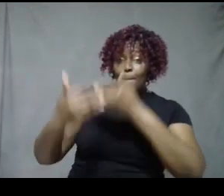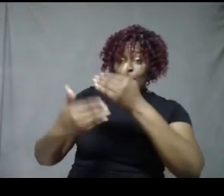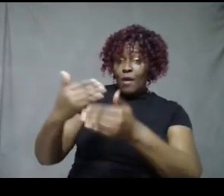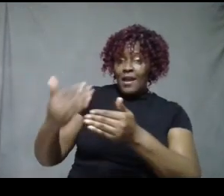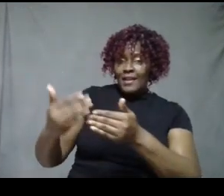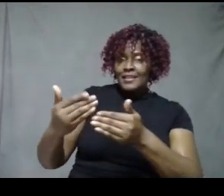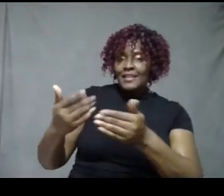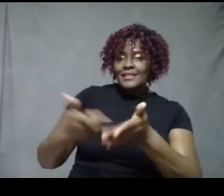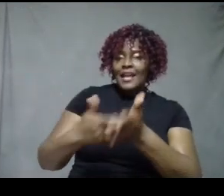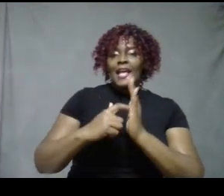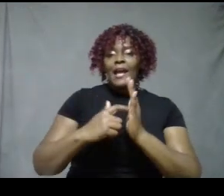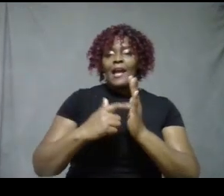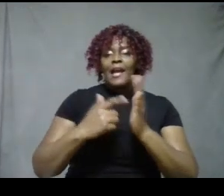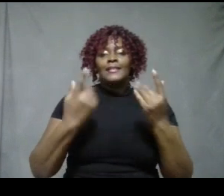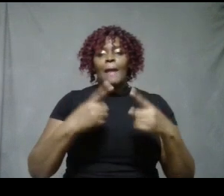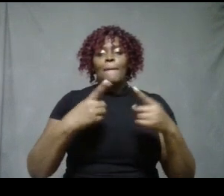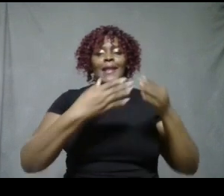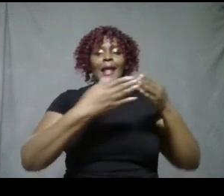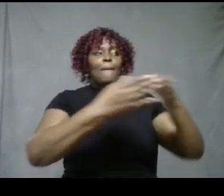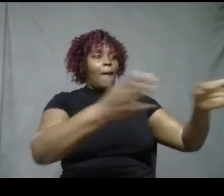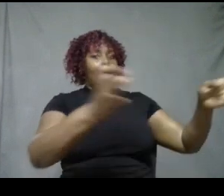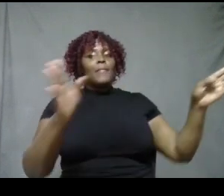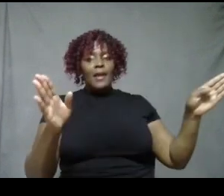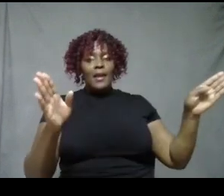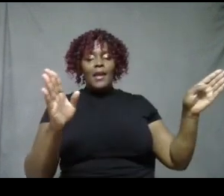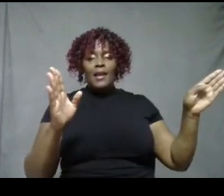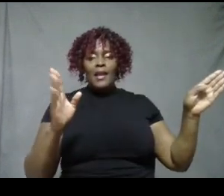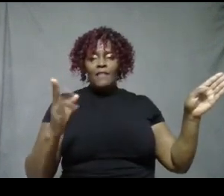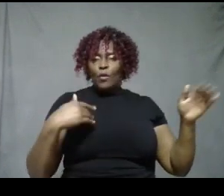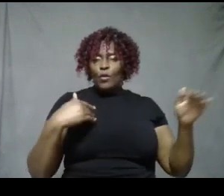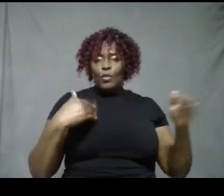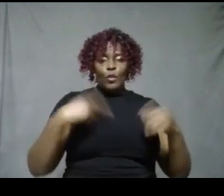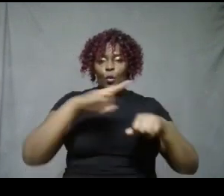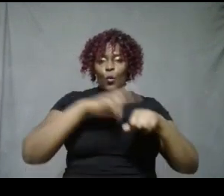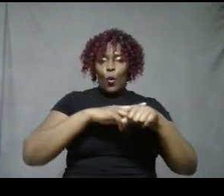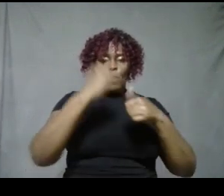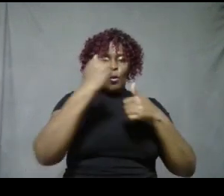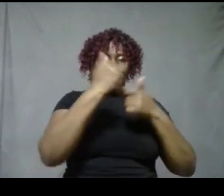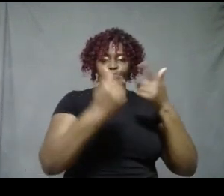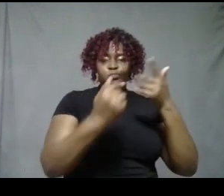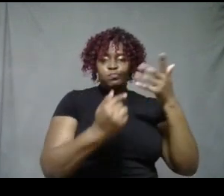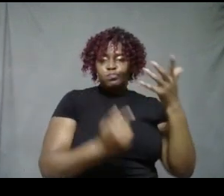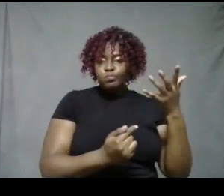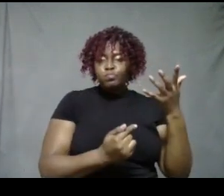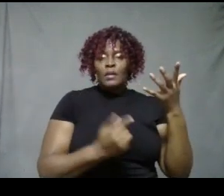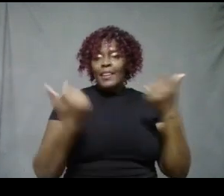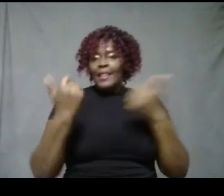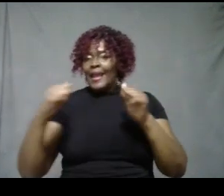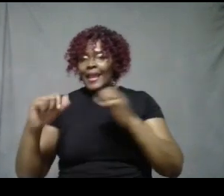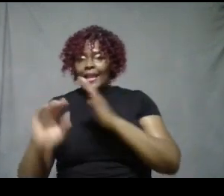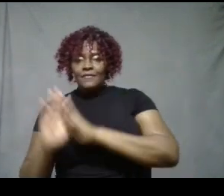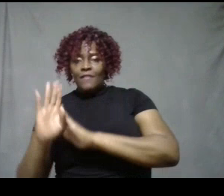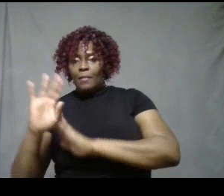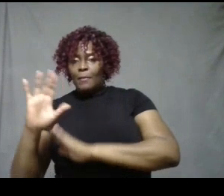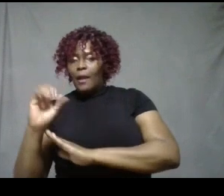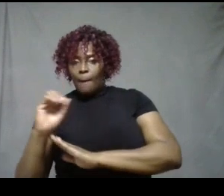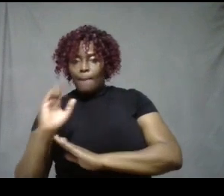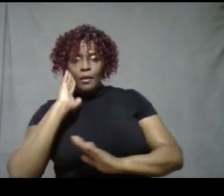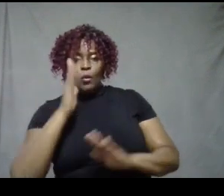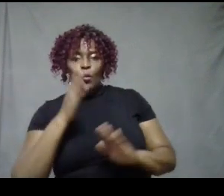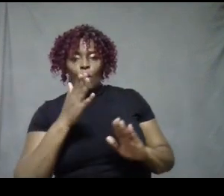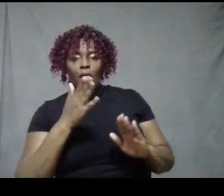in public, has to go through the normal process that any developer would go through who is entering into